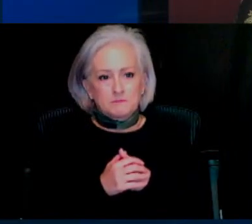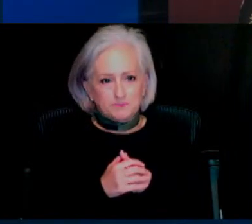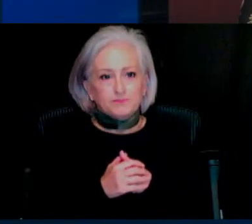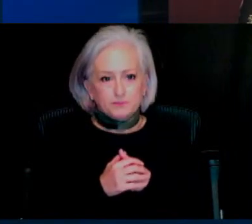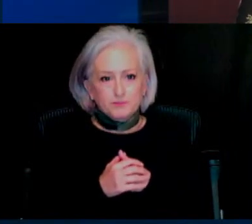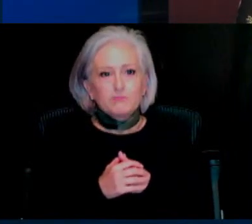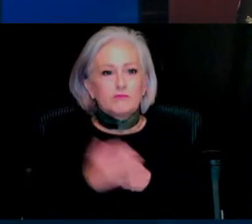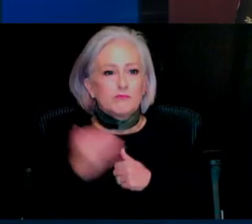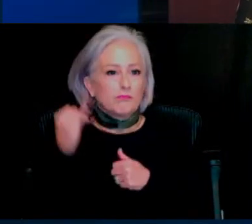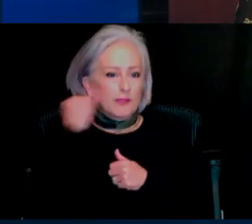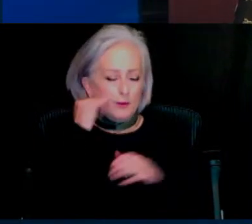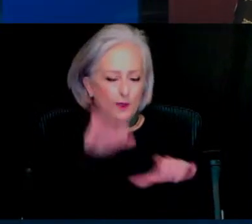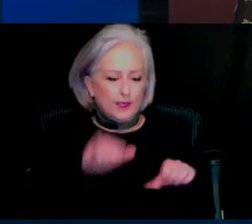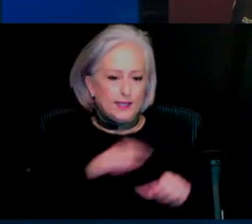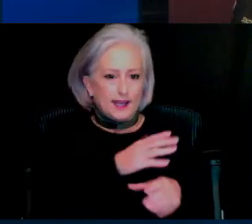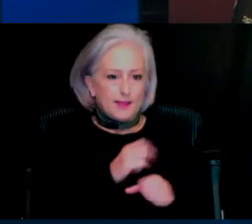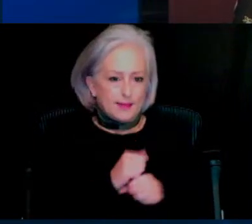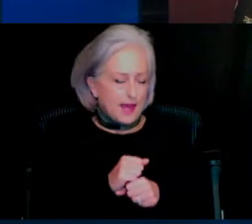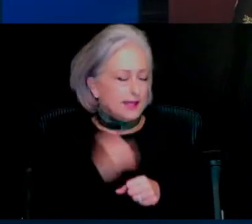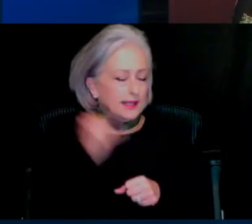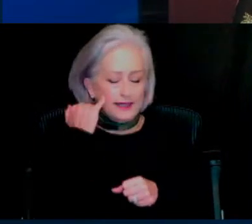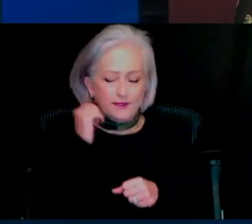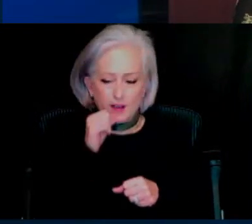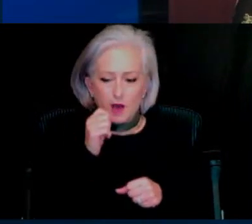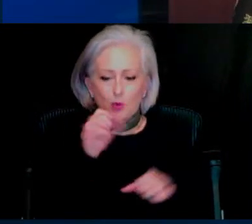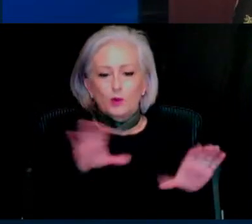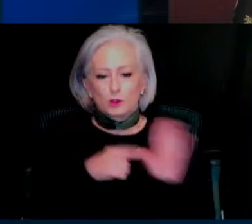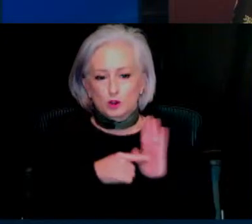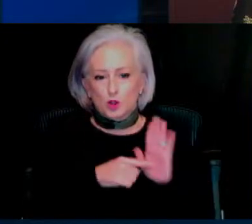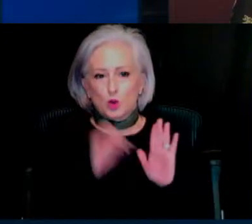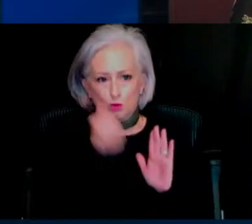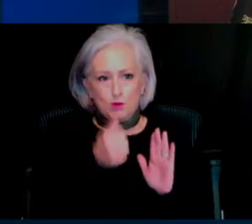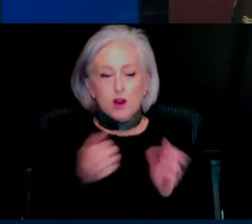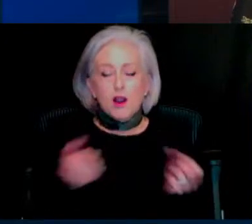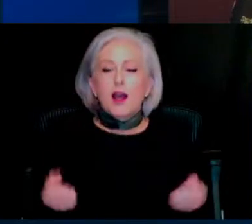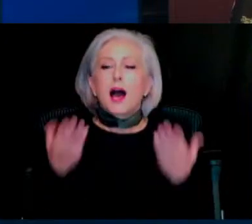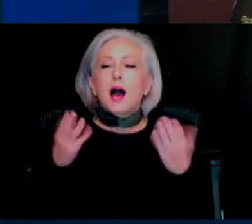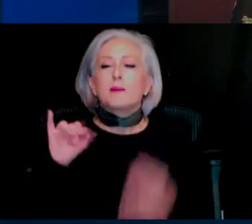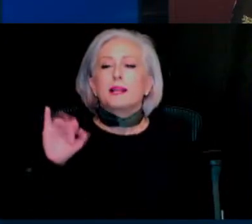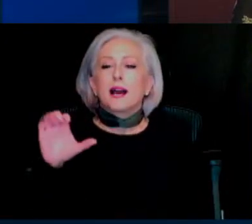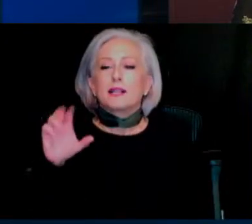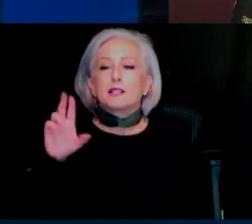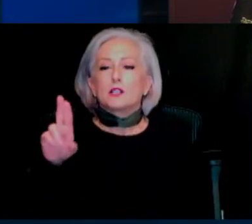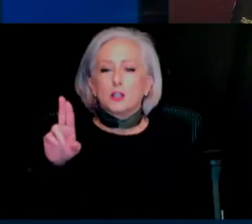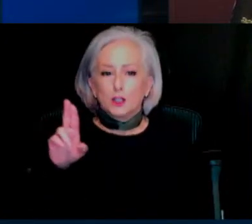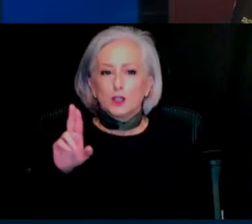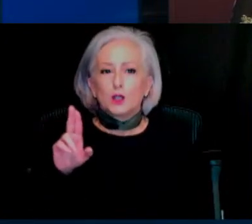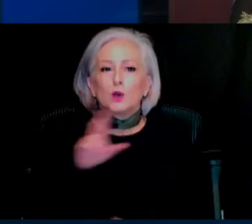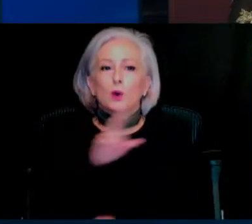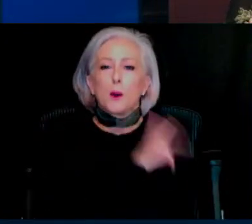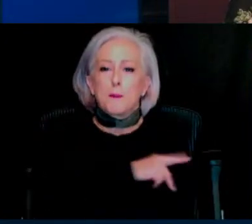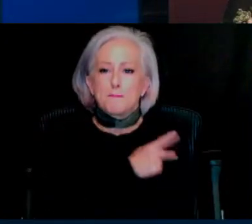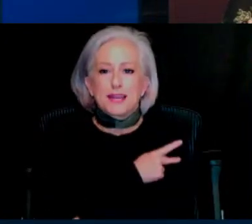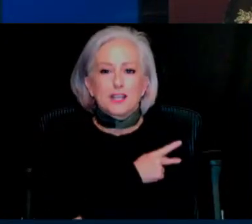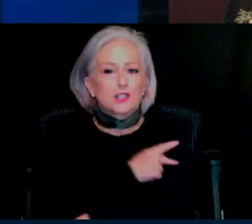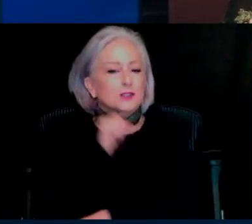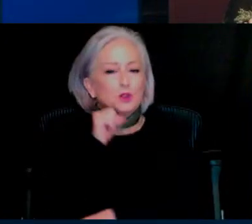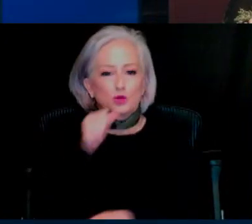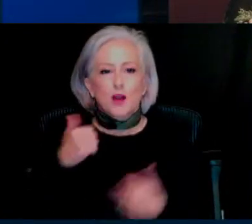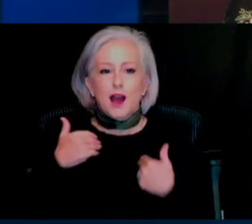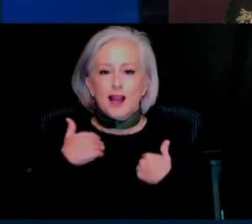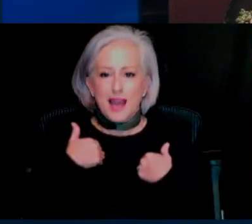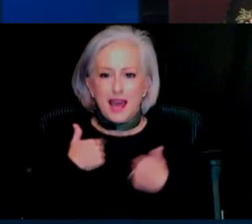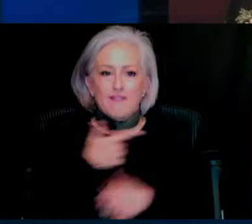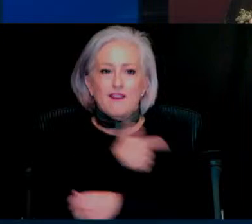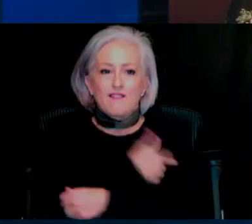these and get them on tomorrow. But how many in the ICU, Lindsay wants to know, how many in the ICU are unvaccinated, and how